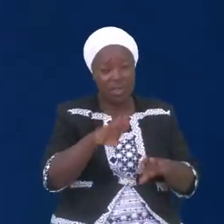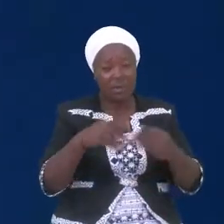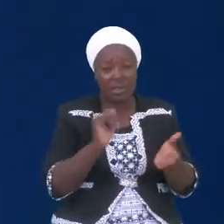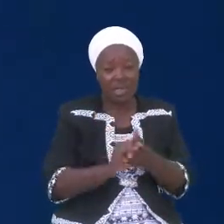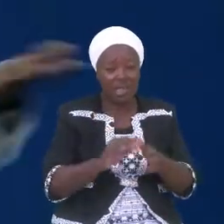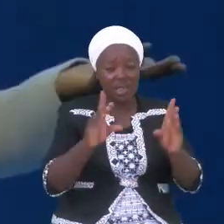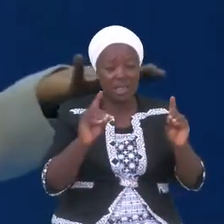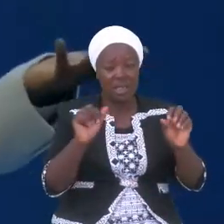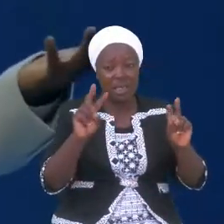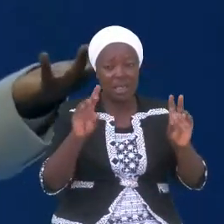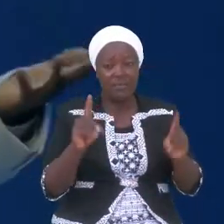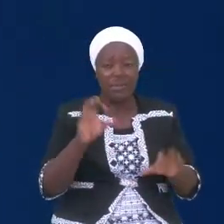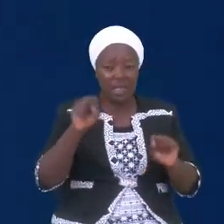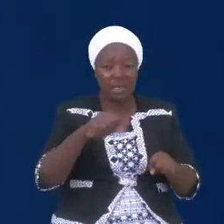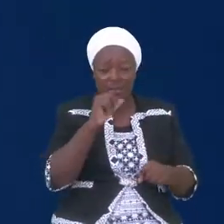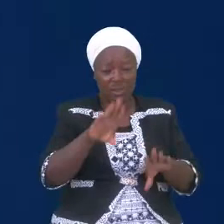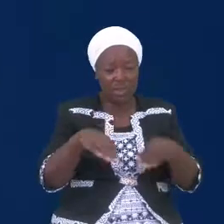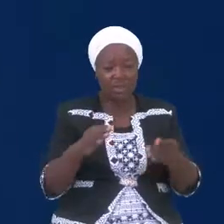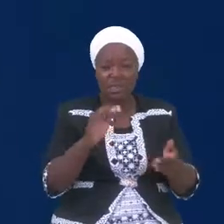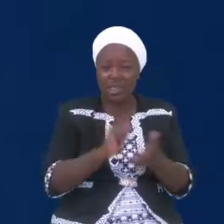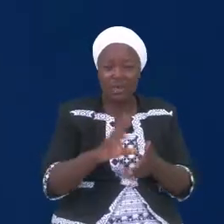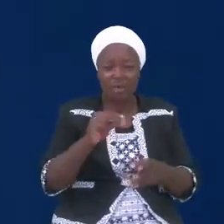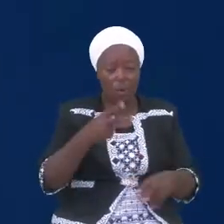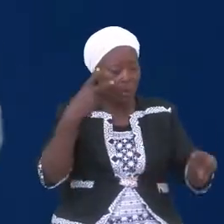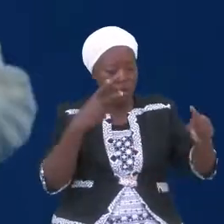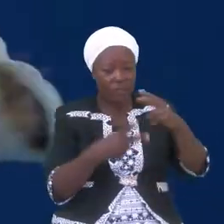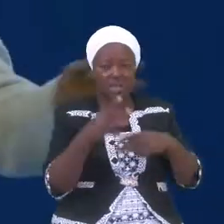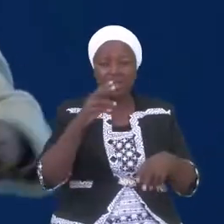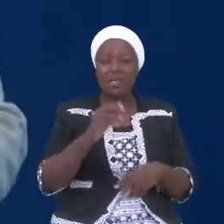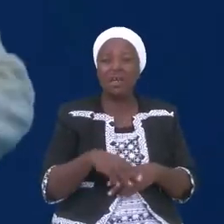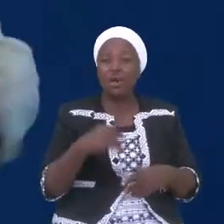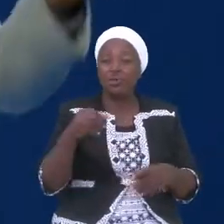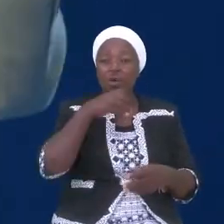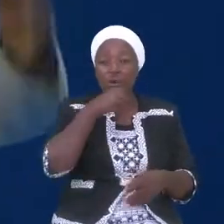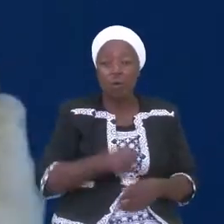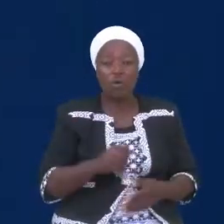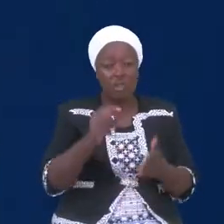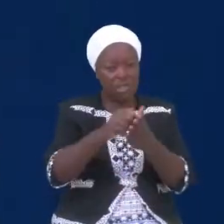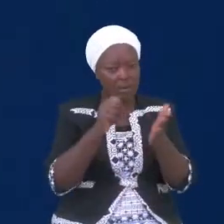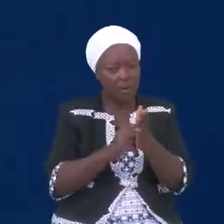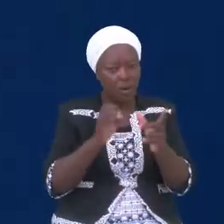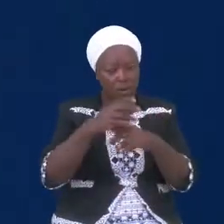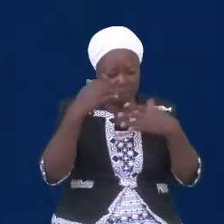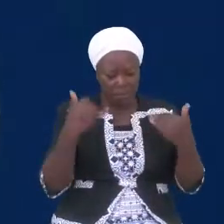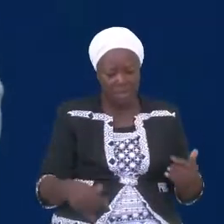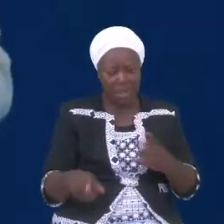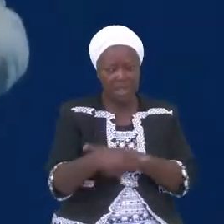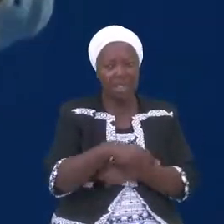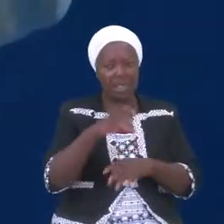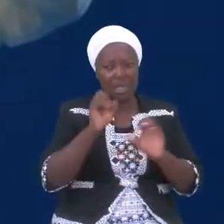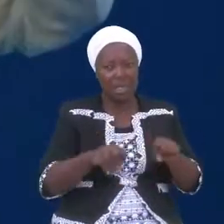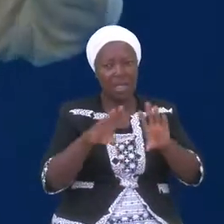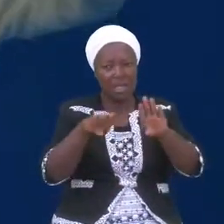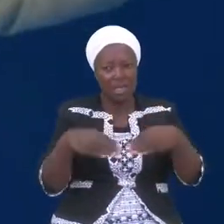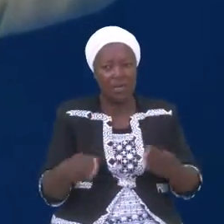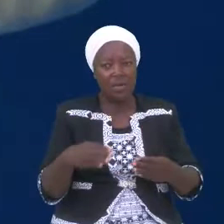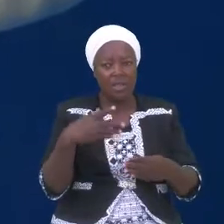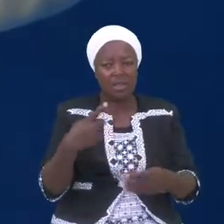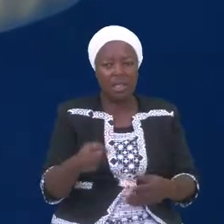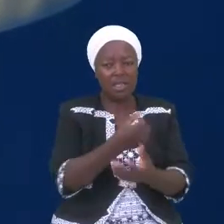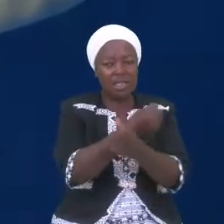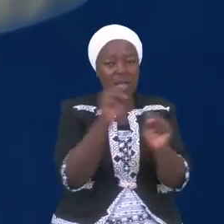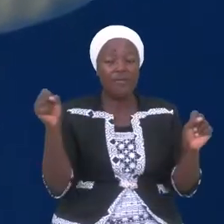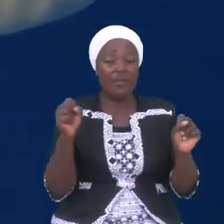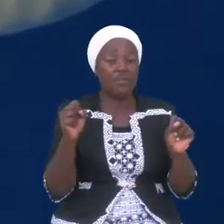David cannot give, that no prophet of the Old Testament or of the present day can give. The